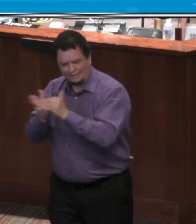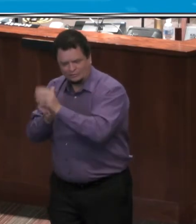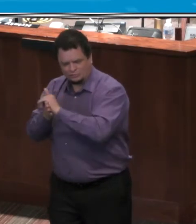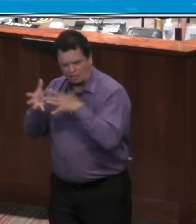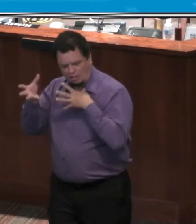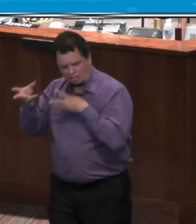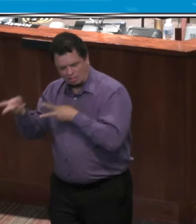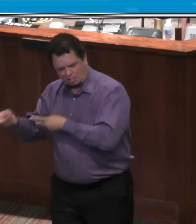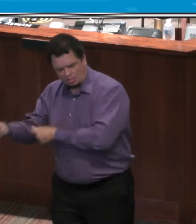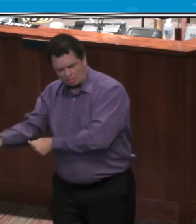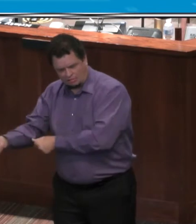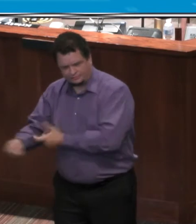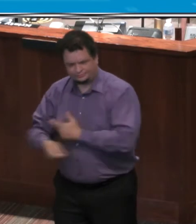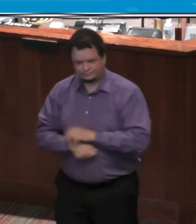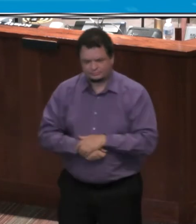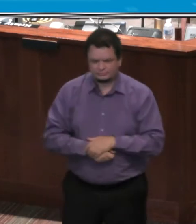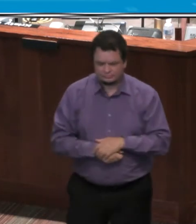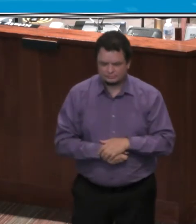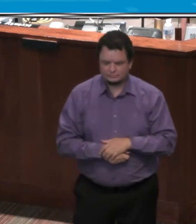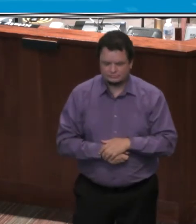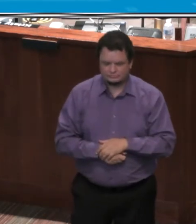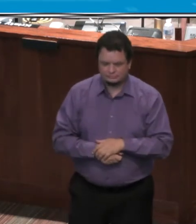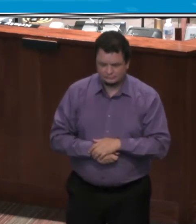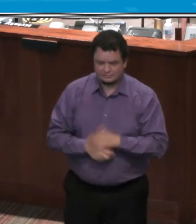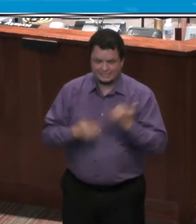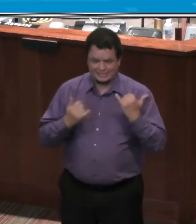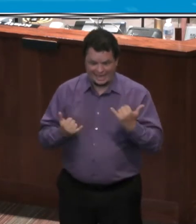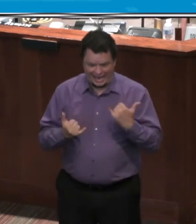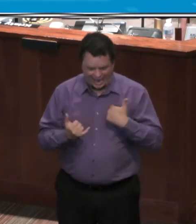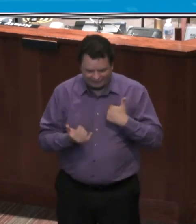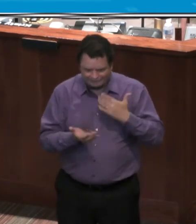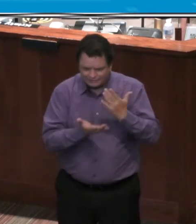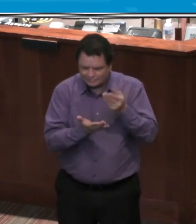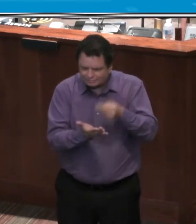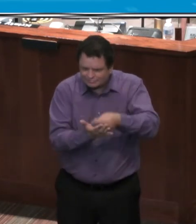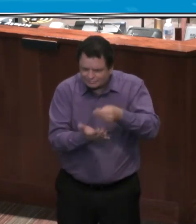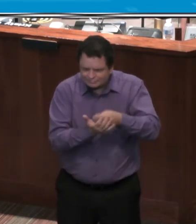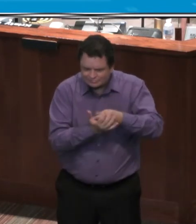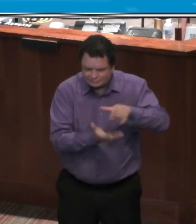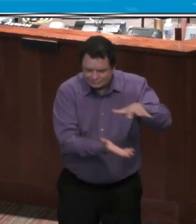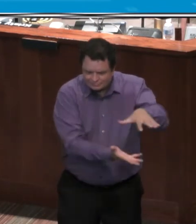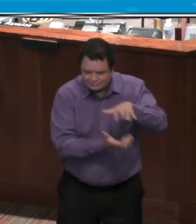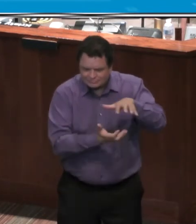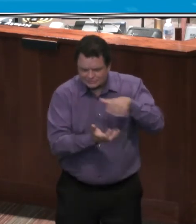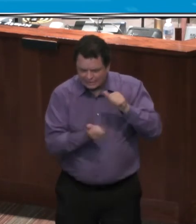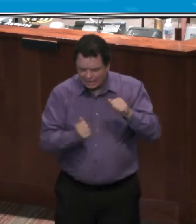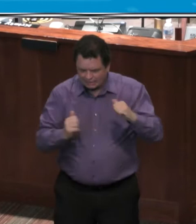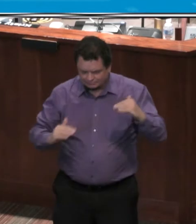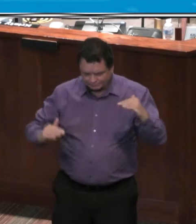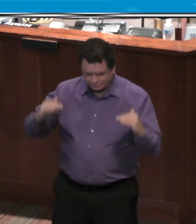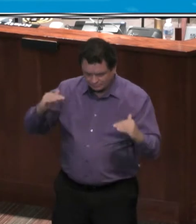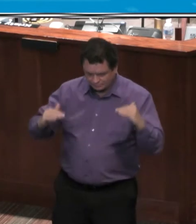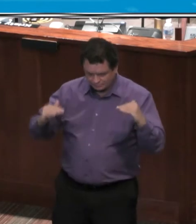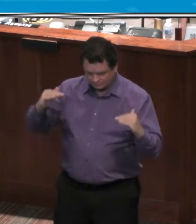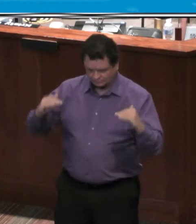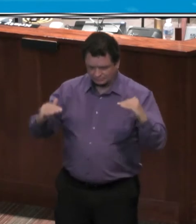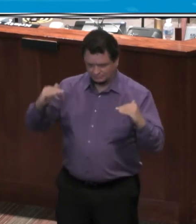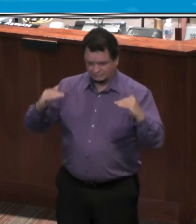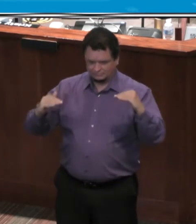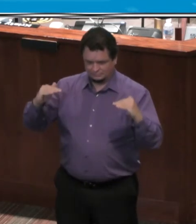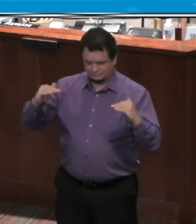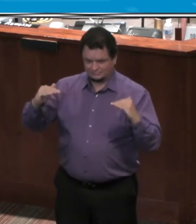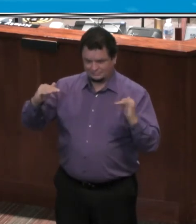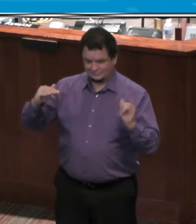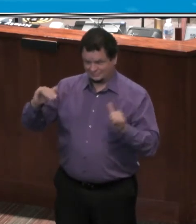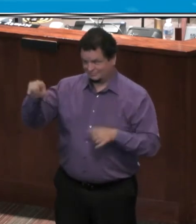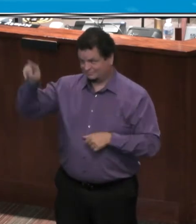to the fund balance. That being said, we are billing less in certain areas, but then have federal